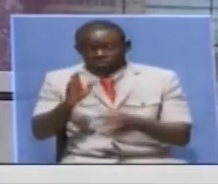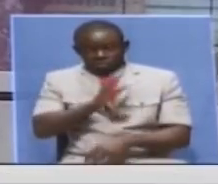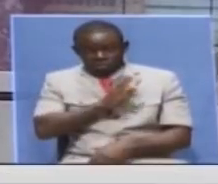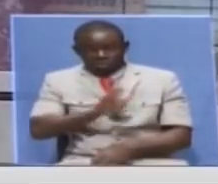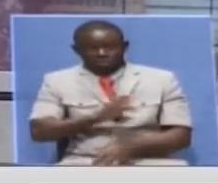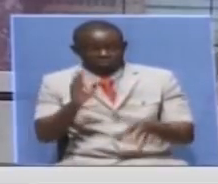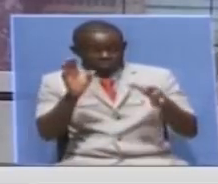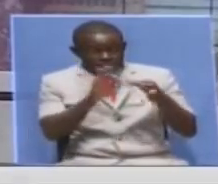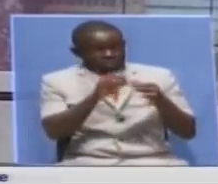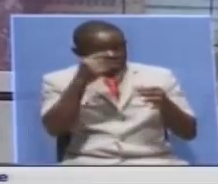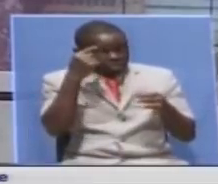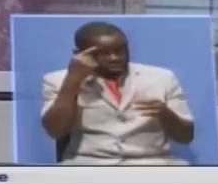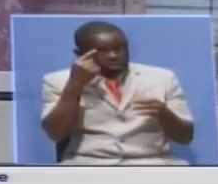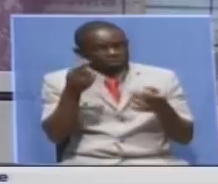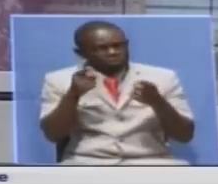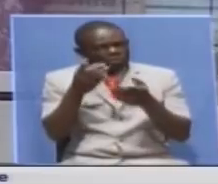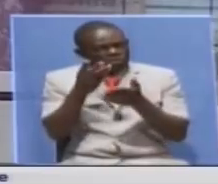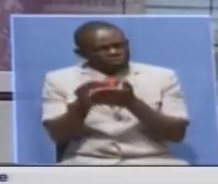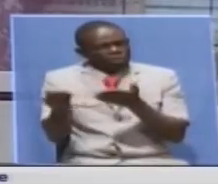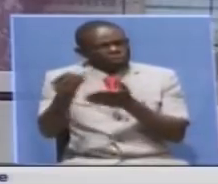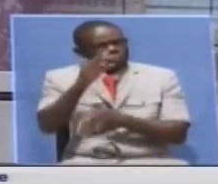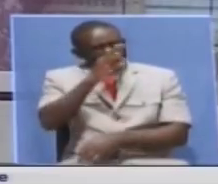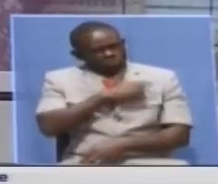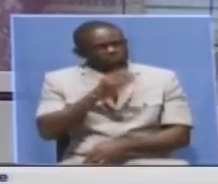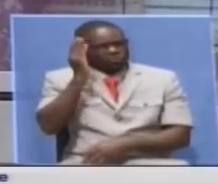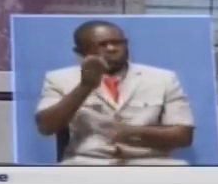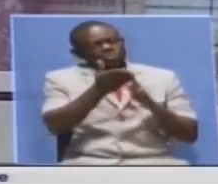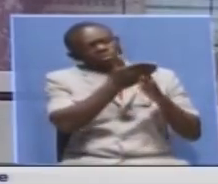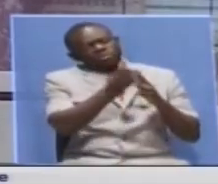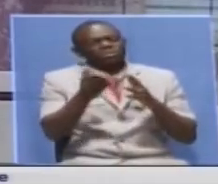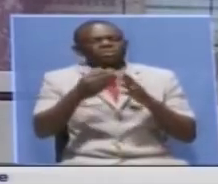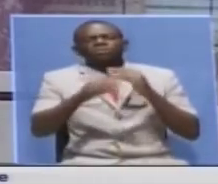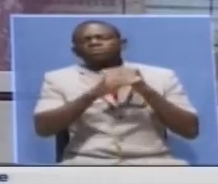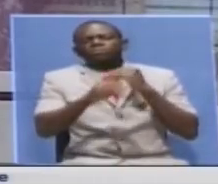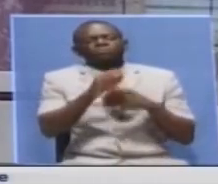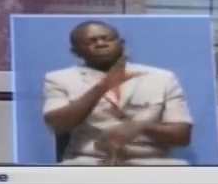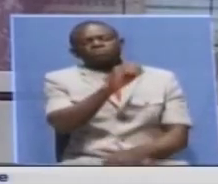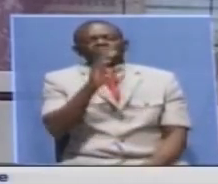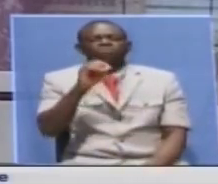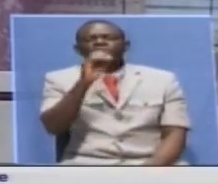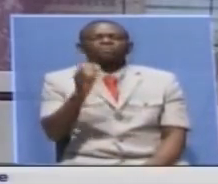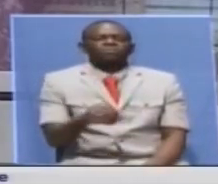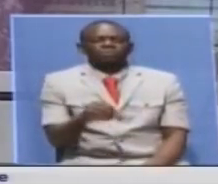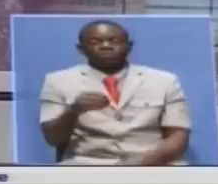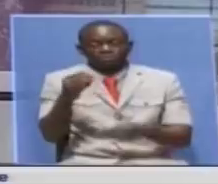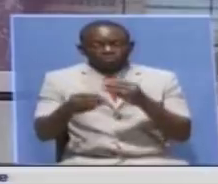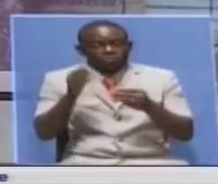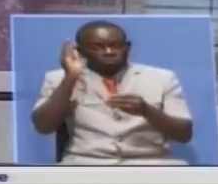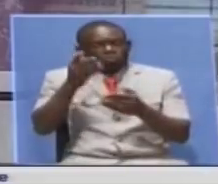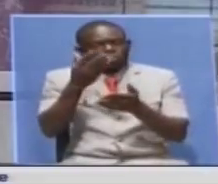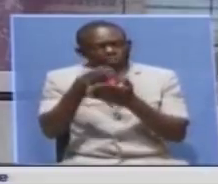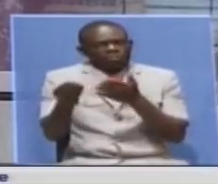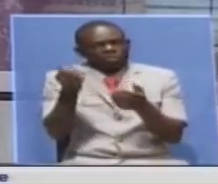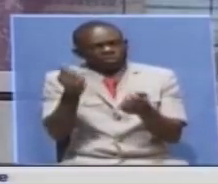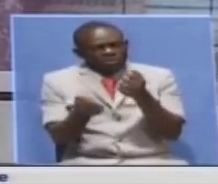According to Mushingashi prospectus, the project is expected to see the procurement of vehicles, heavy equipment,